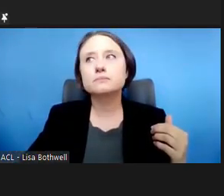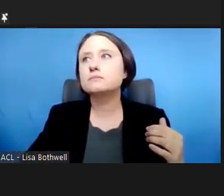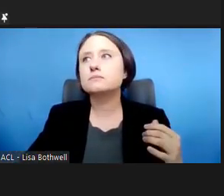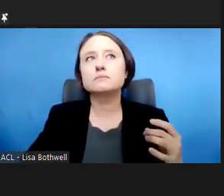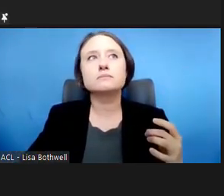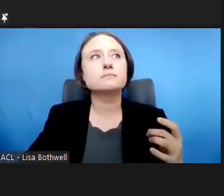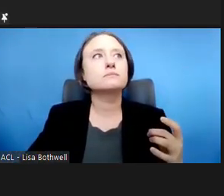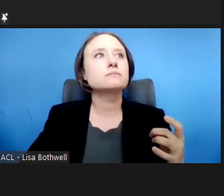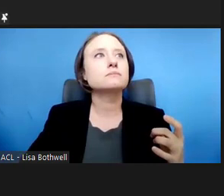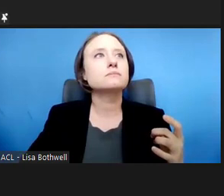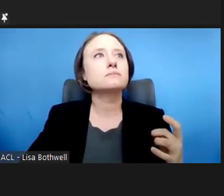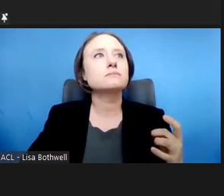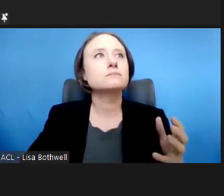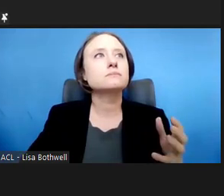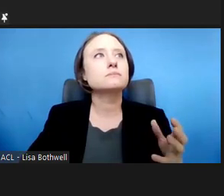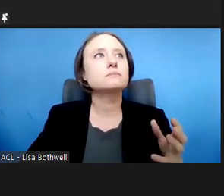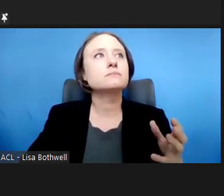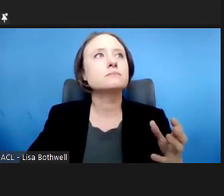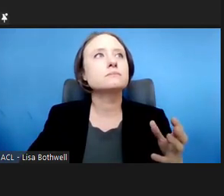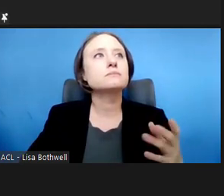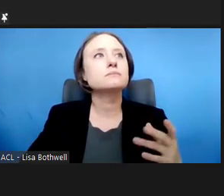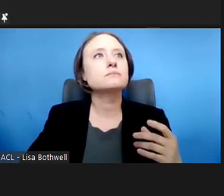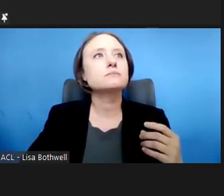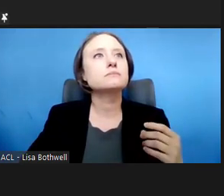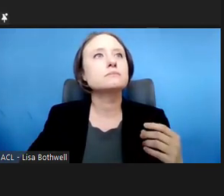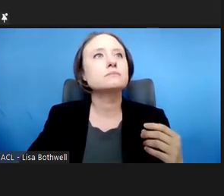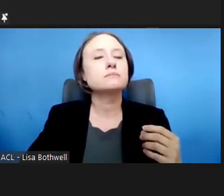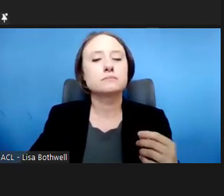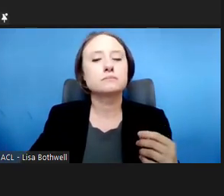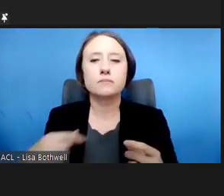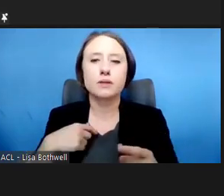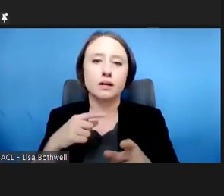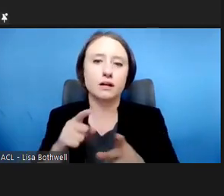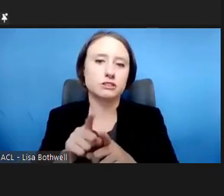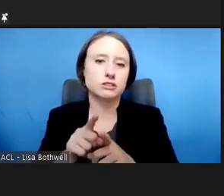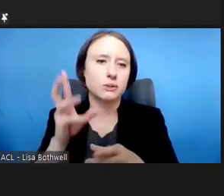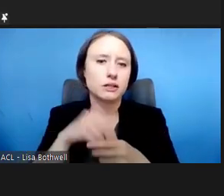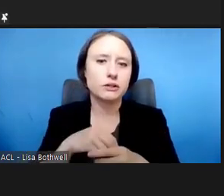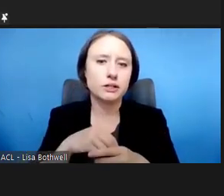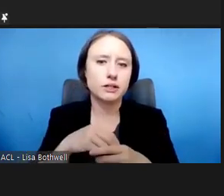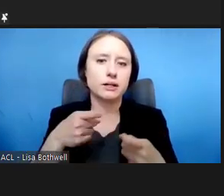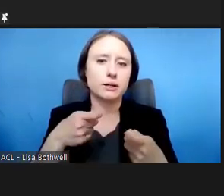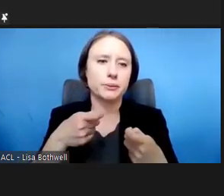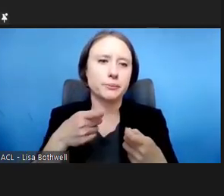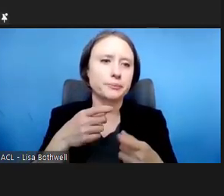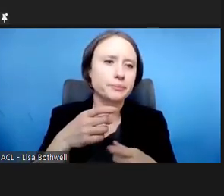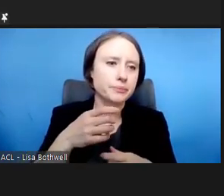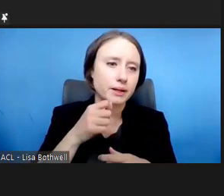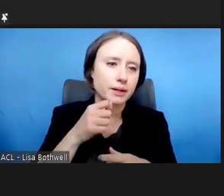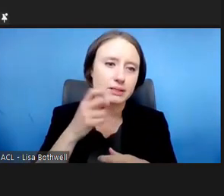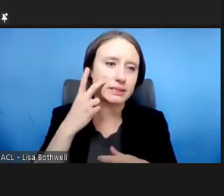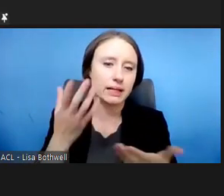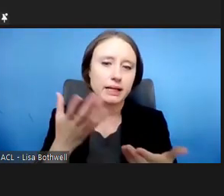PowerPoint slide. Their PowerPoint slides are available for reference.